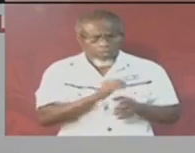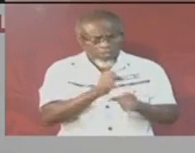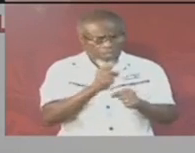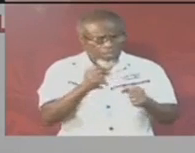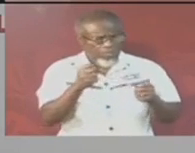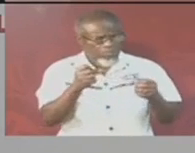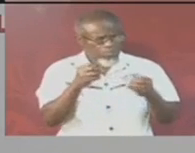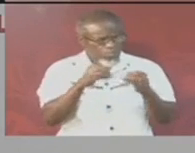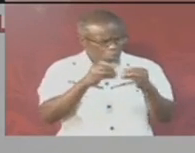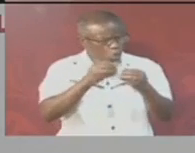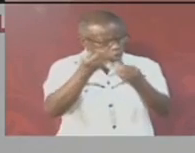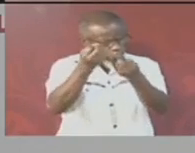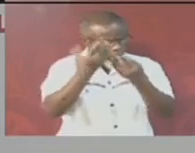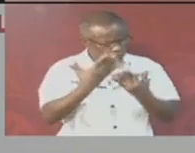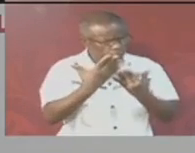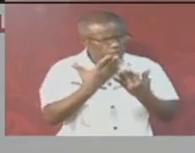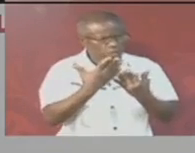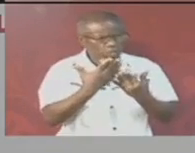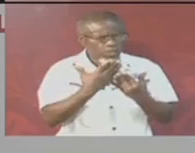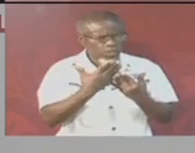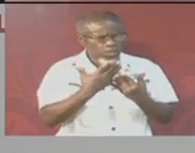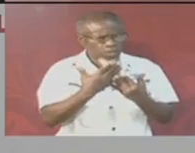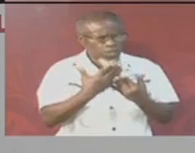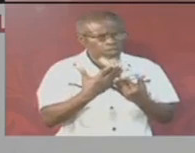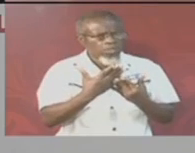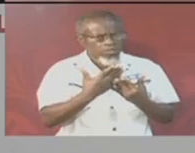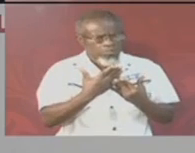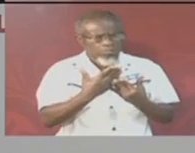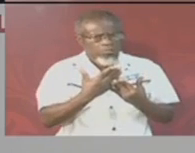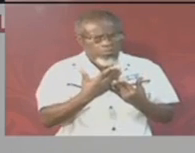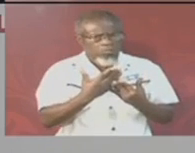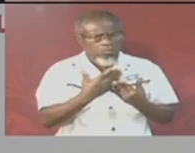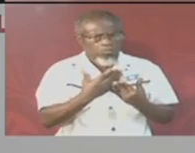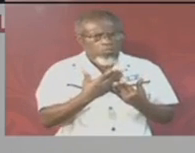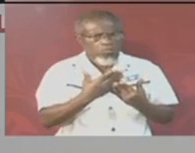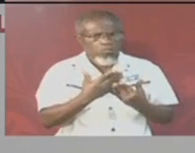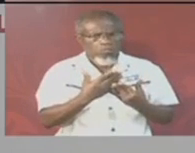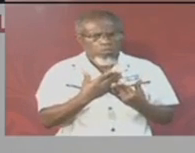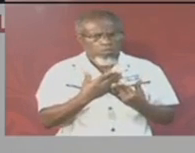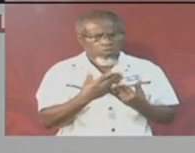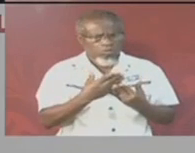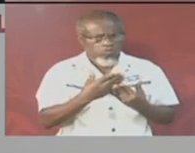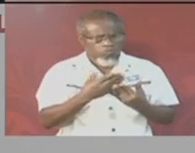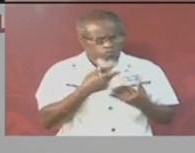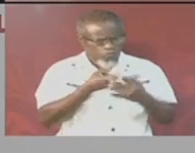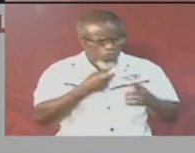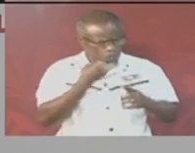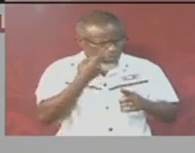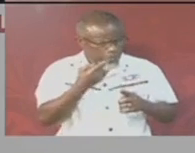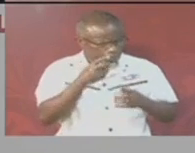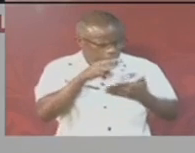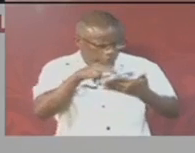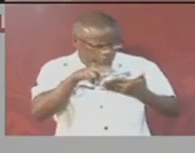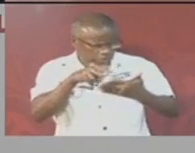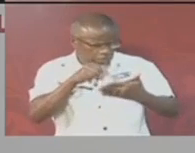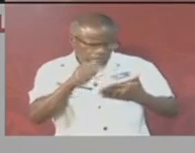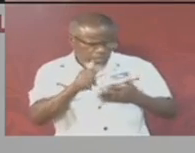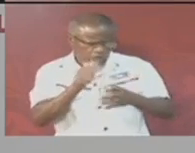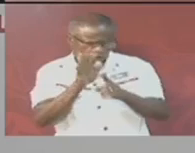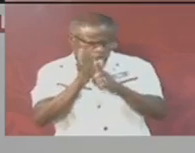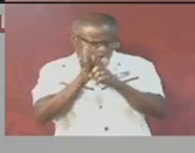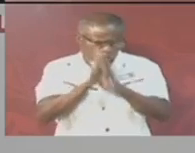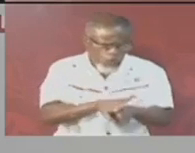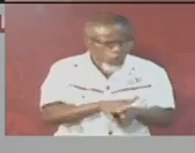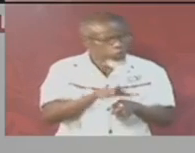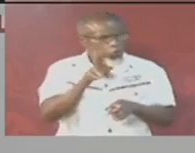specific details. My cursory reading of it did not suggest that it was being forced on anyone. It was